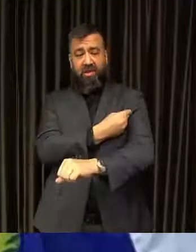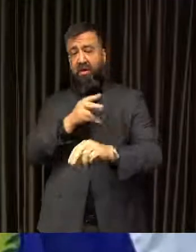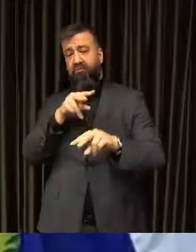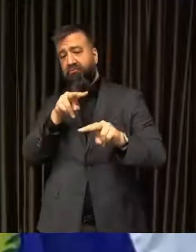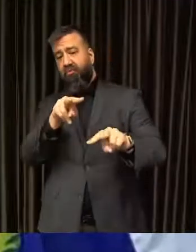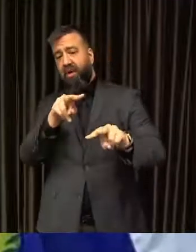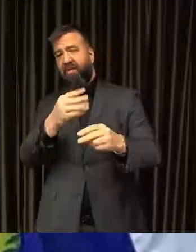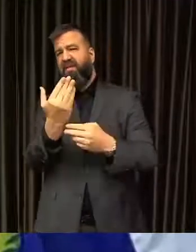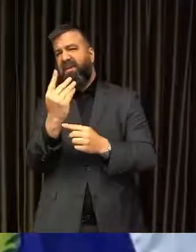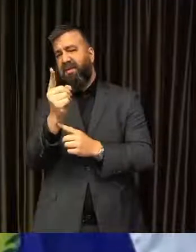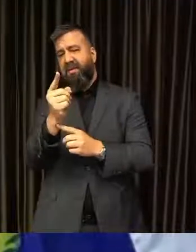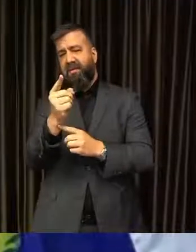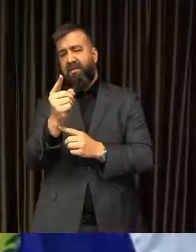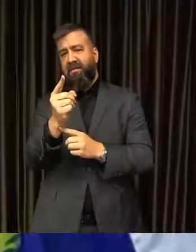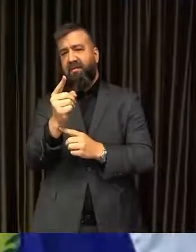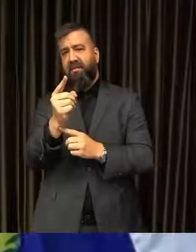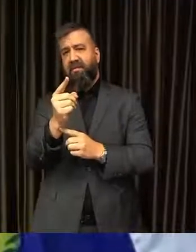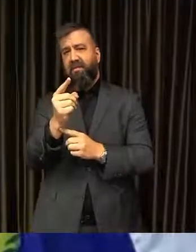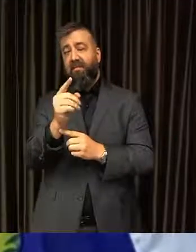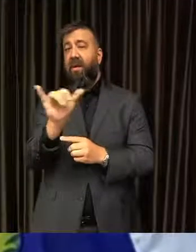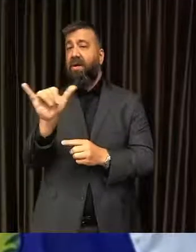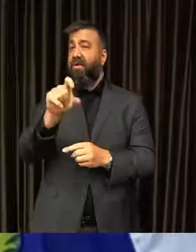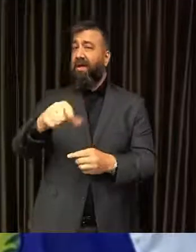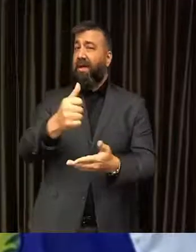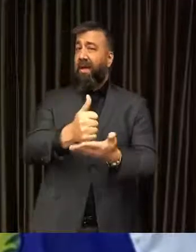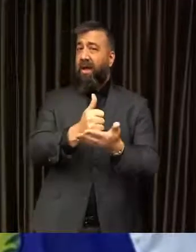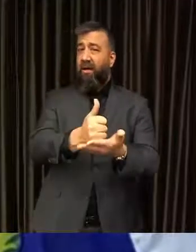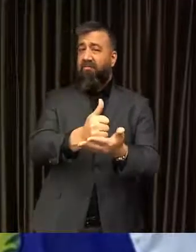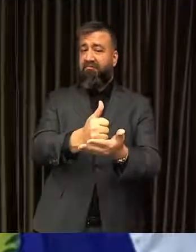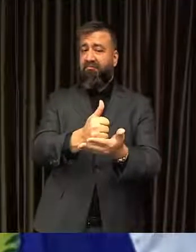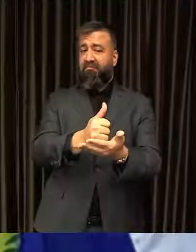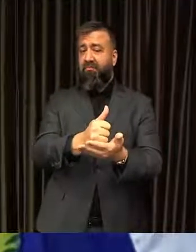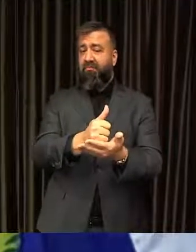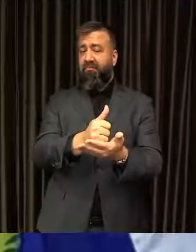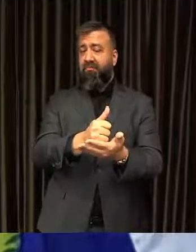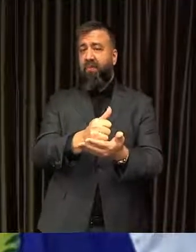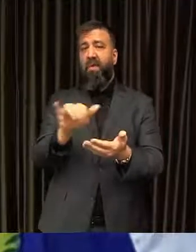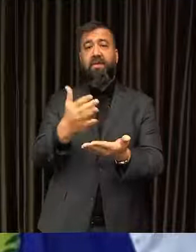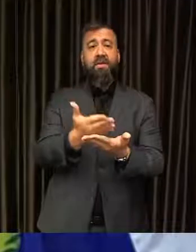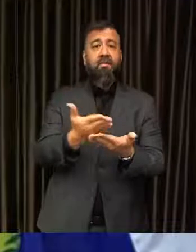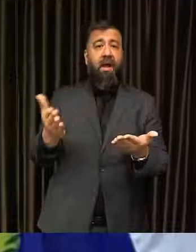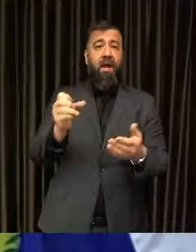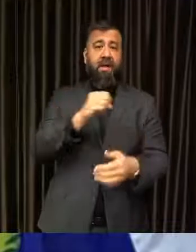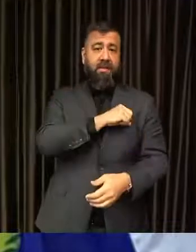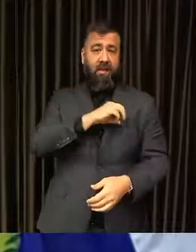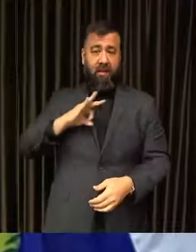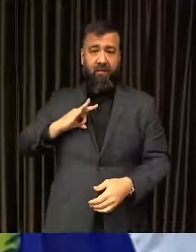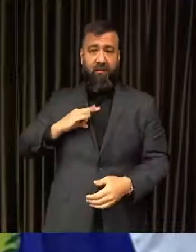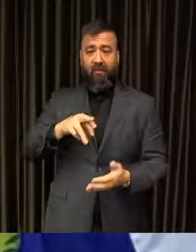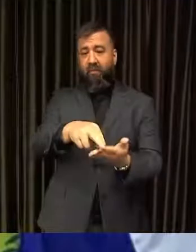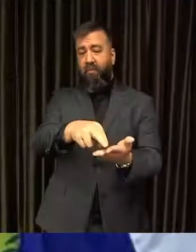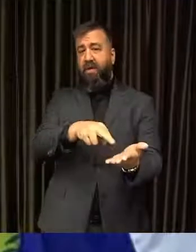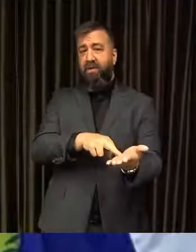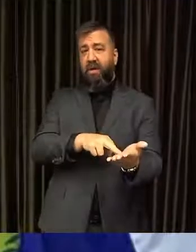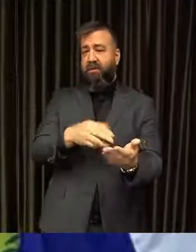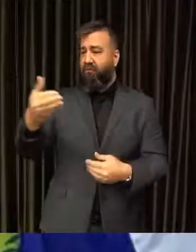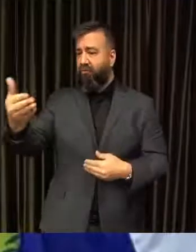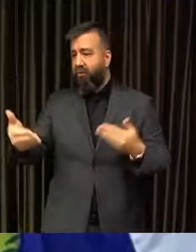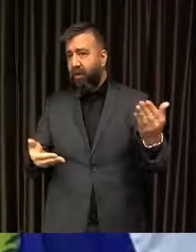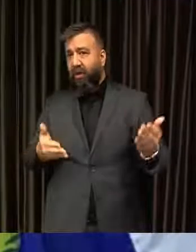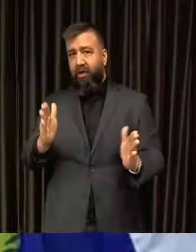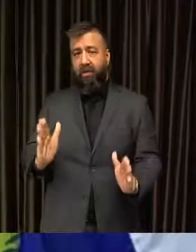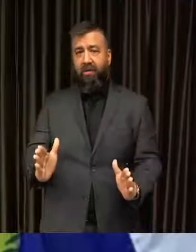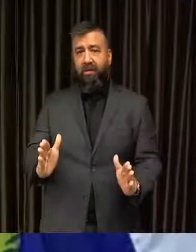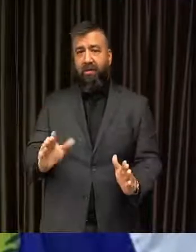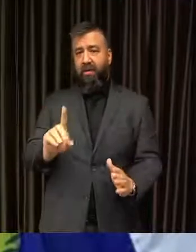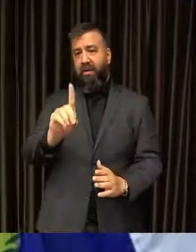oversight. But we also need help in non-clinical roles such as supply staff, registration, greeter, usher, scheduler,